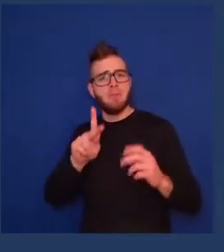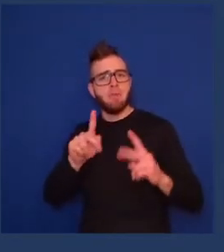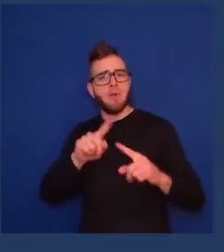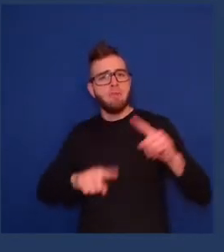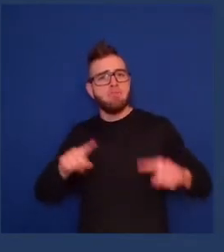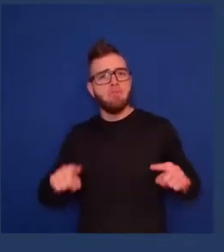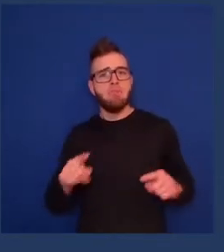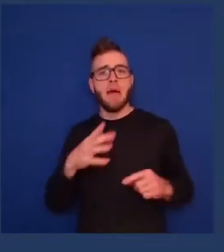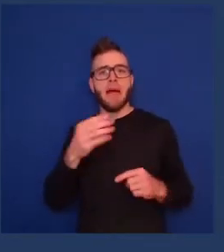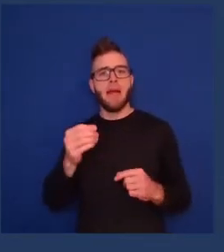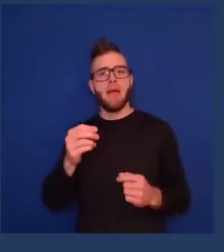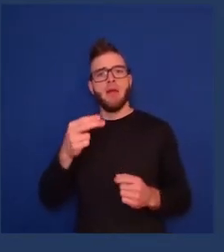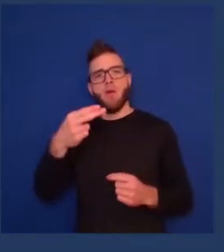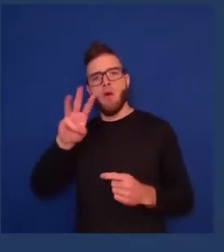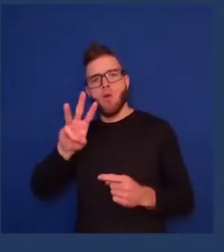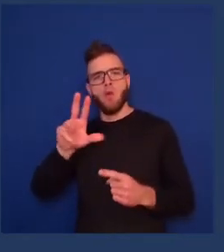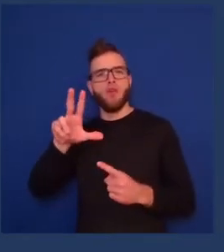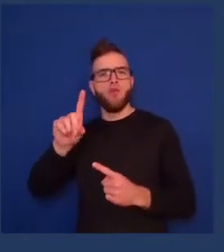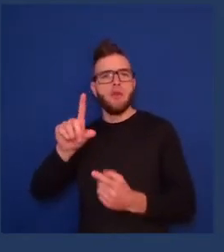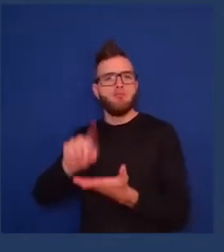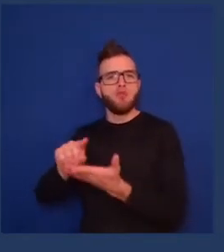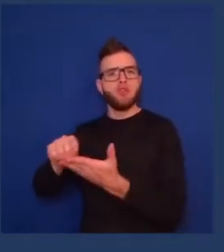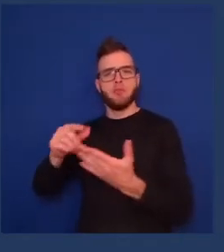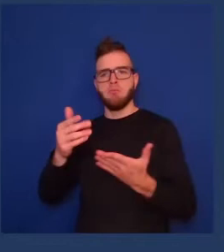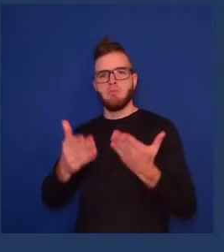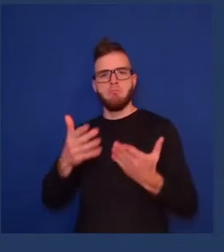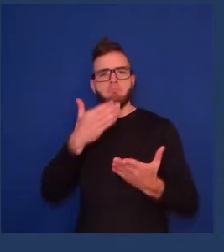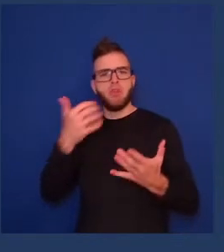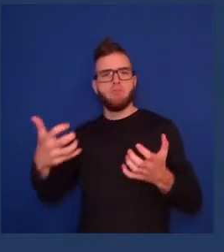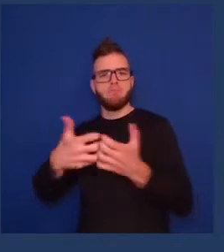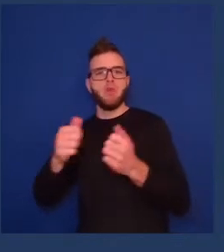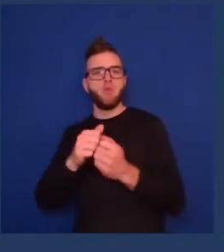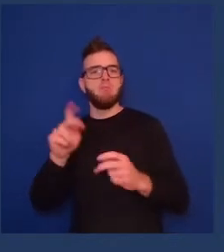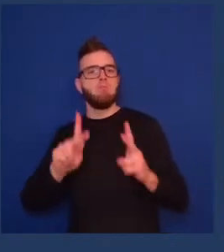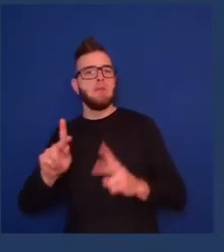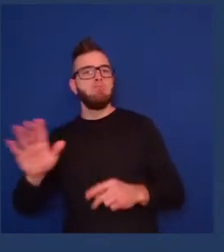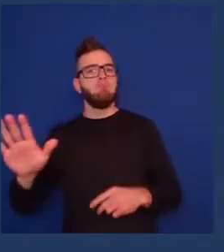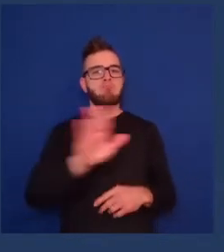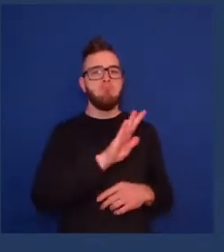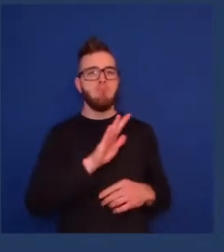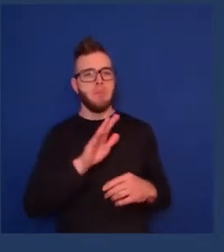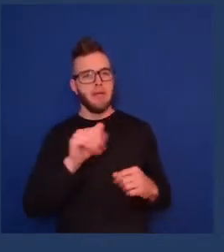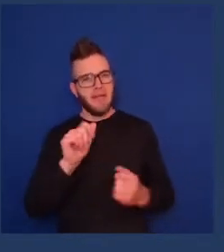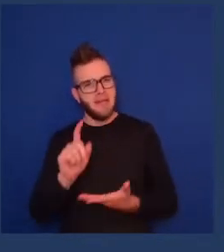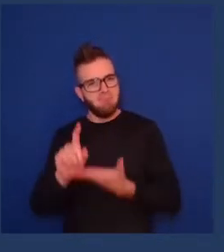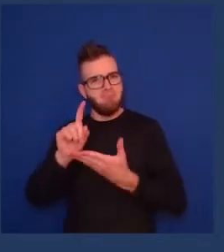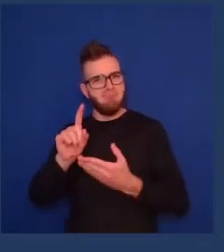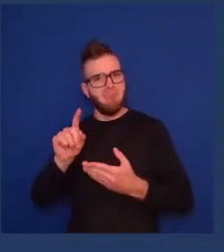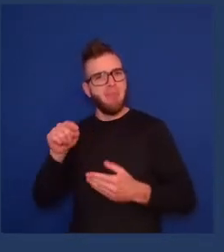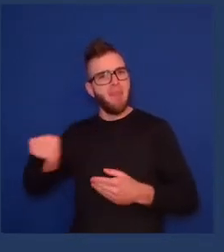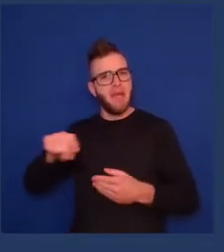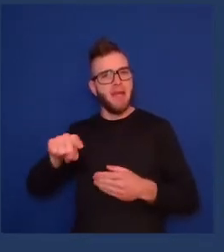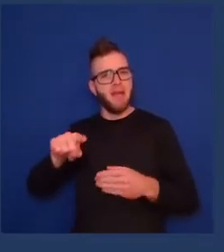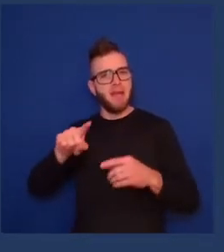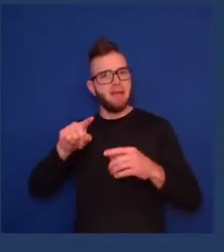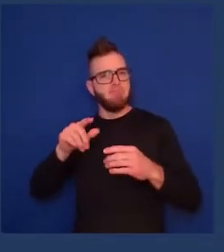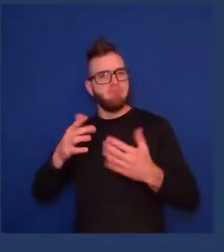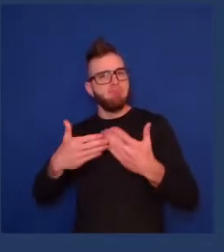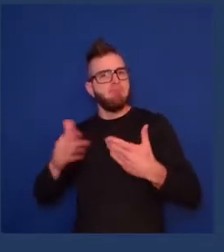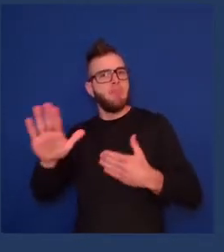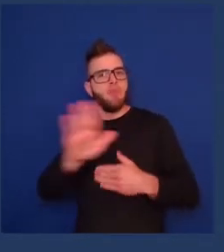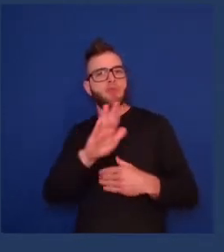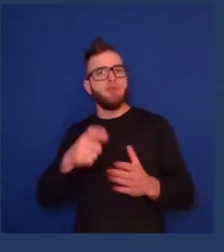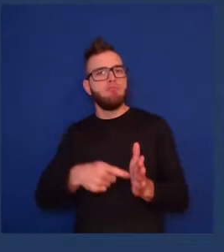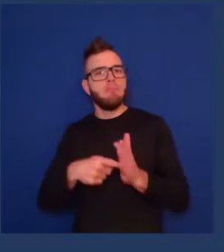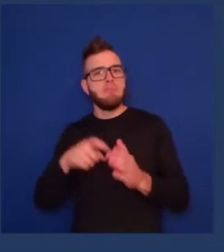user interfaces, but also the 3D printed and other kinds of hardware to better match people's individual abilities so that we can